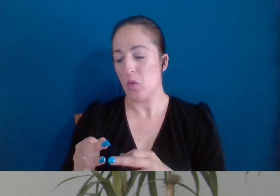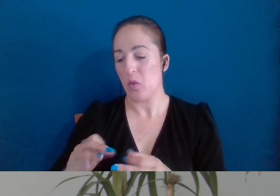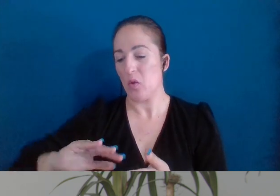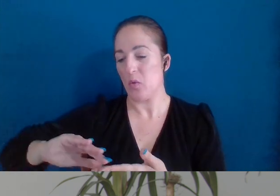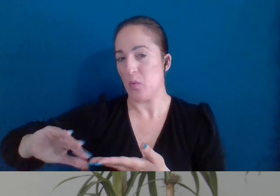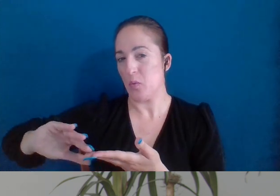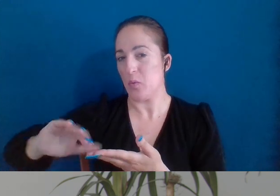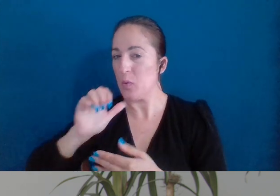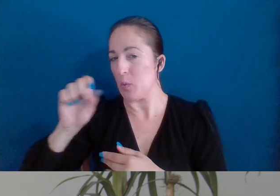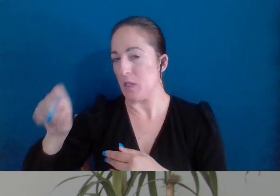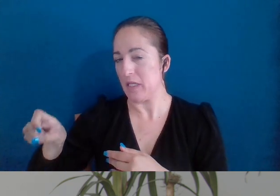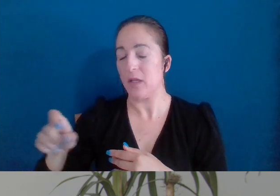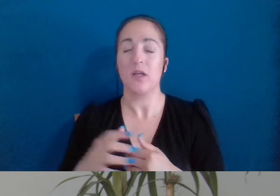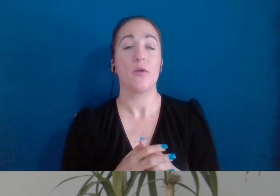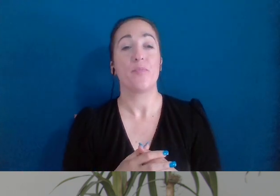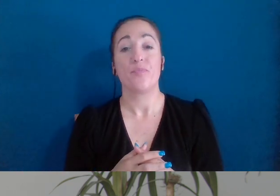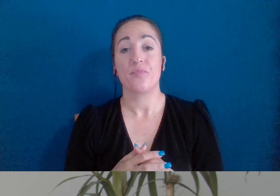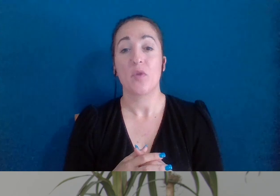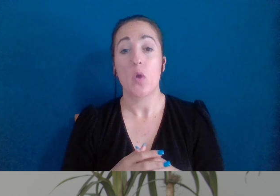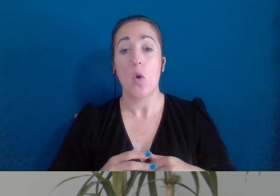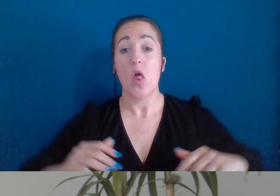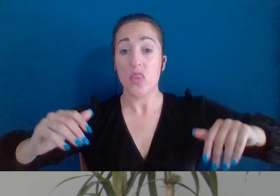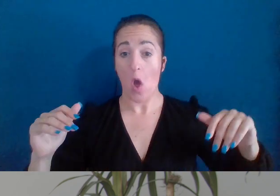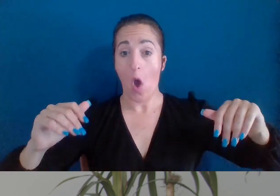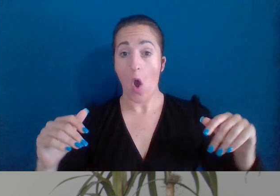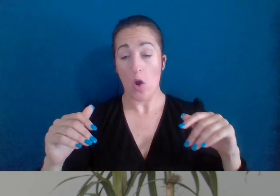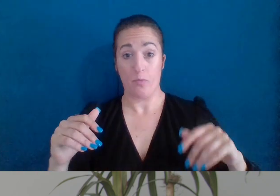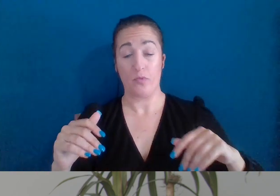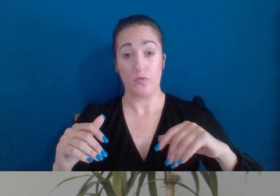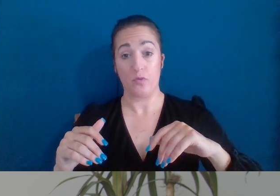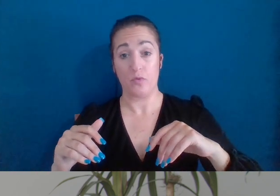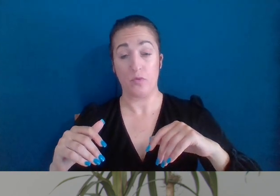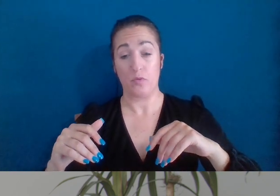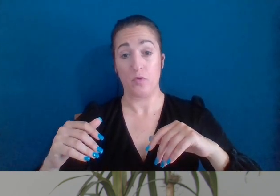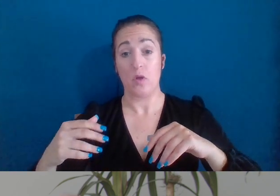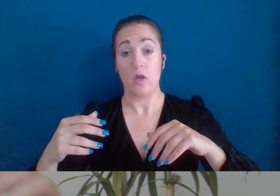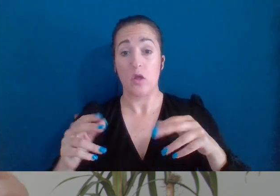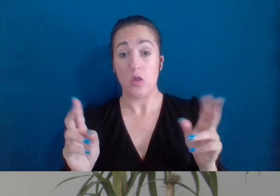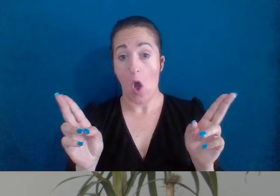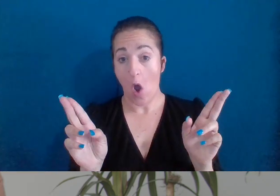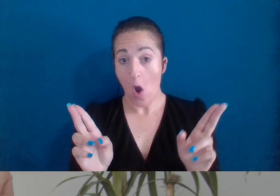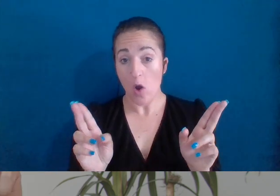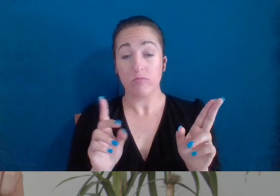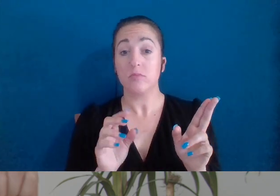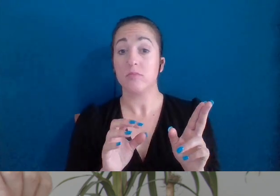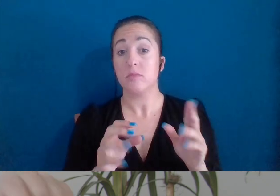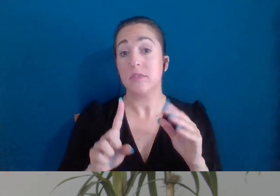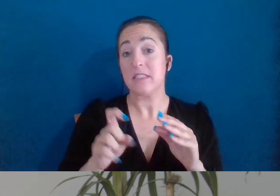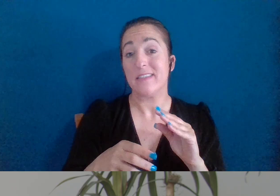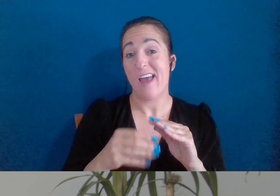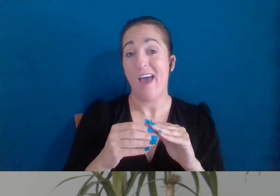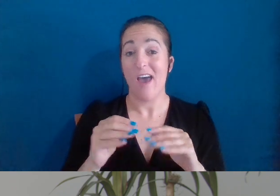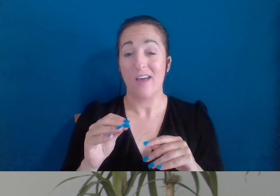And I have to add holes on the little limbs too, the little arms, maybe this is a bird